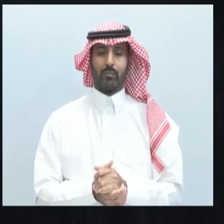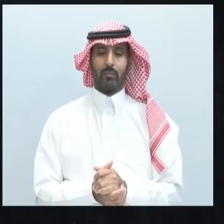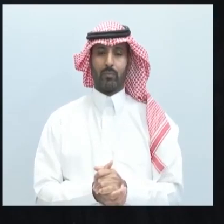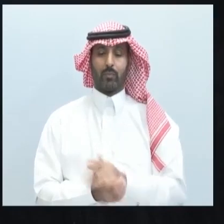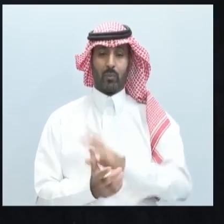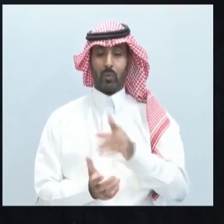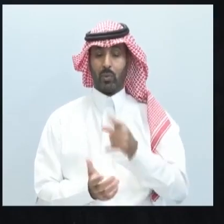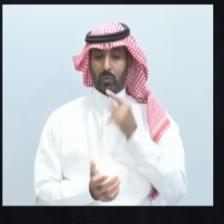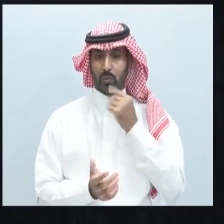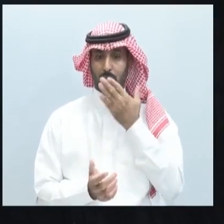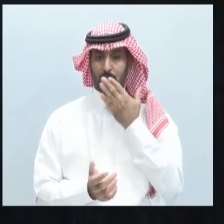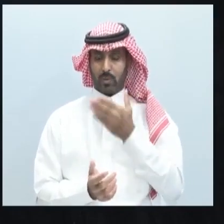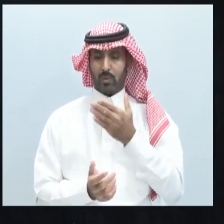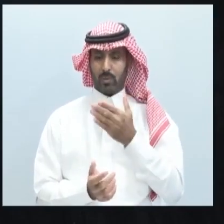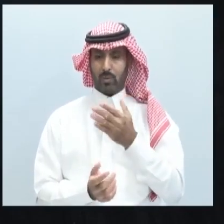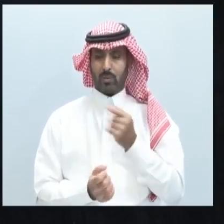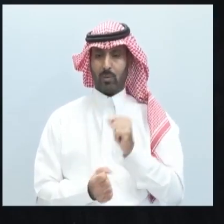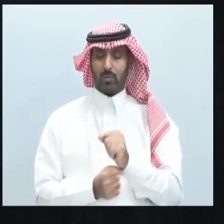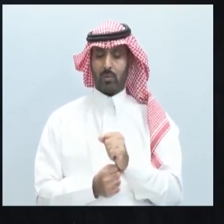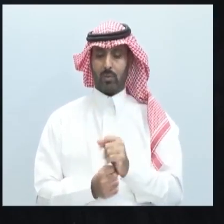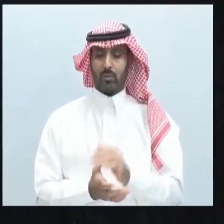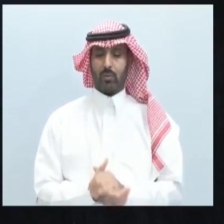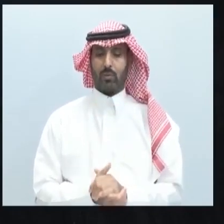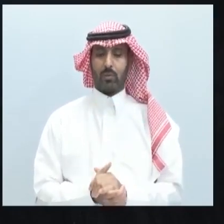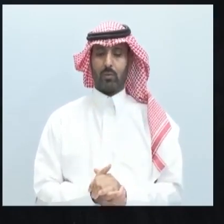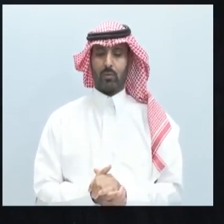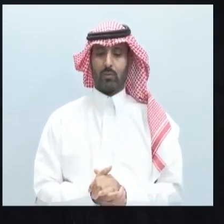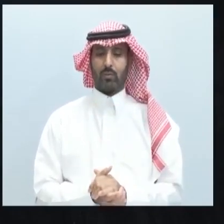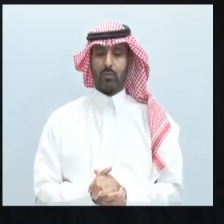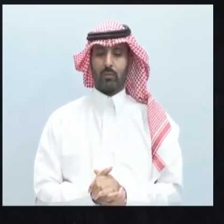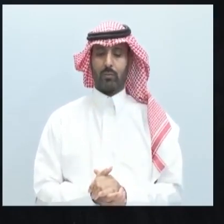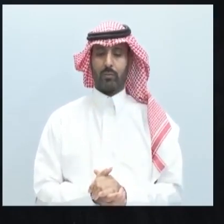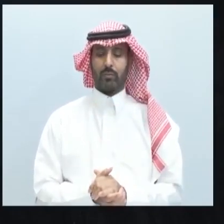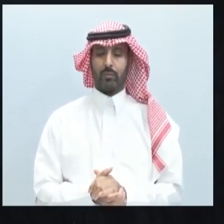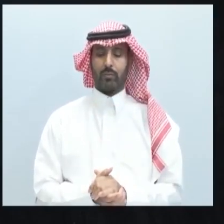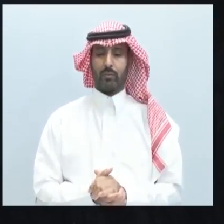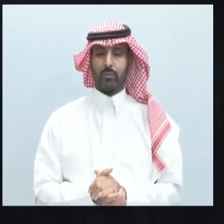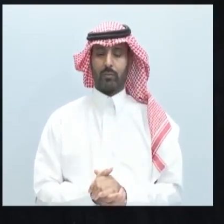Although she's a bit quiet, she does have a great sense of humor.